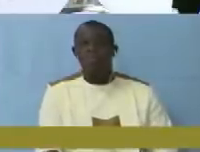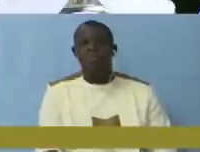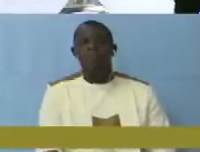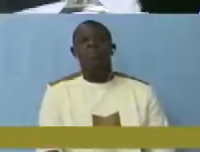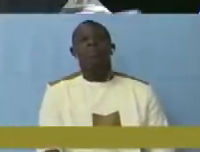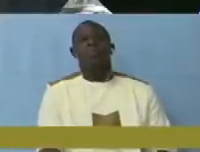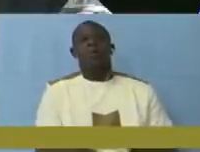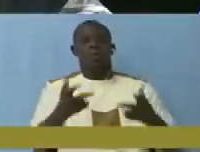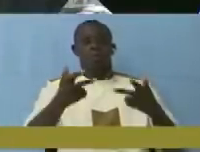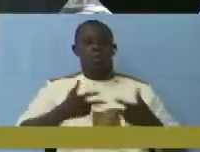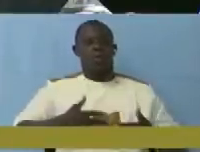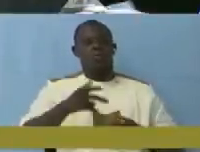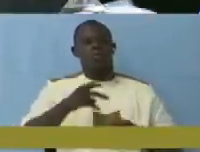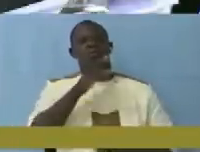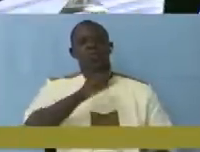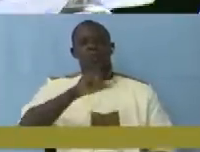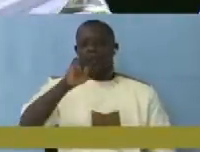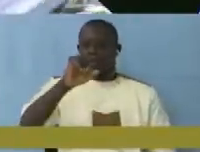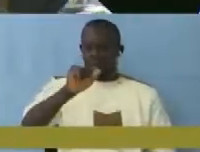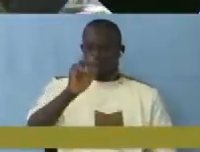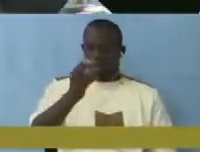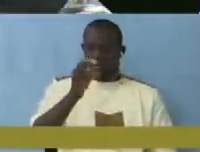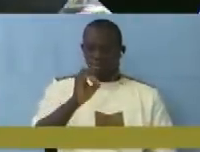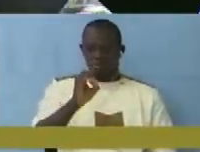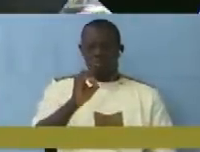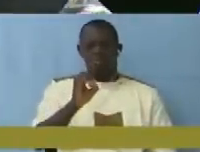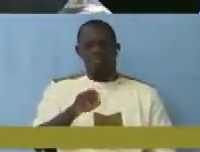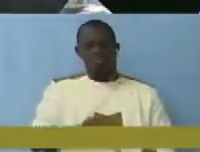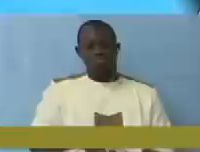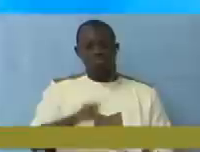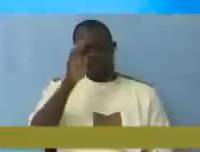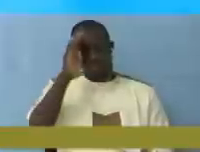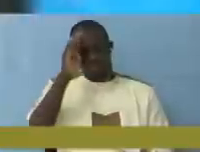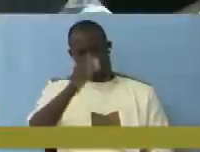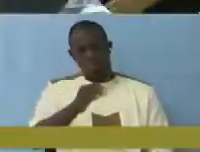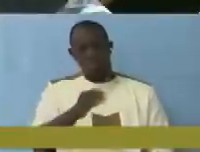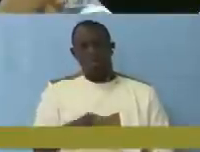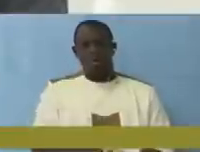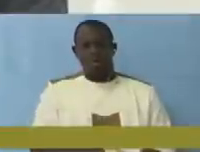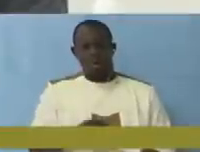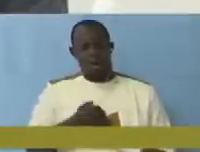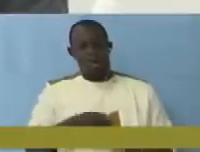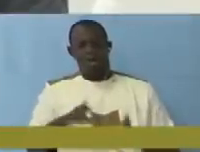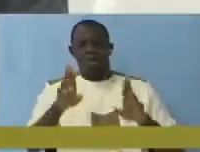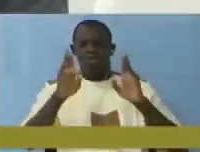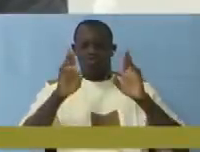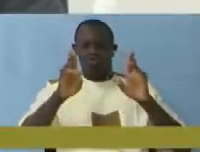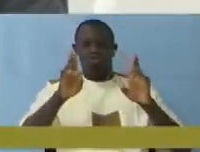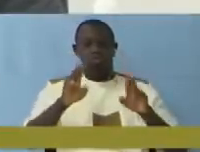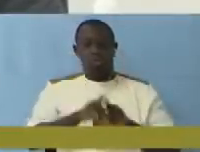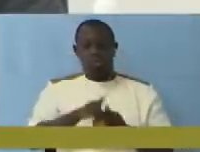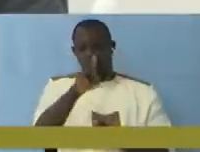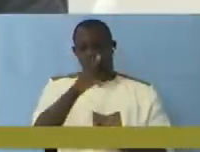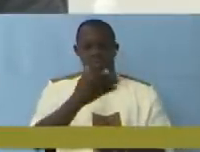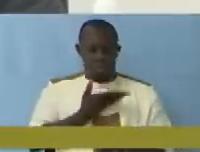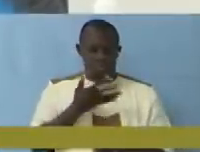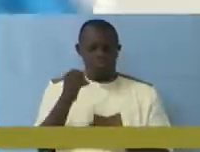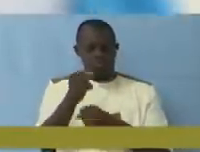Welcome back, Mr. Saho. Mr. Saho, bismillah. Thank you. I hope you have had coffee